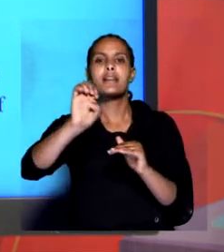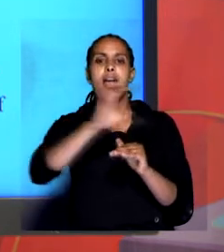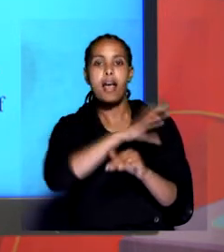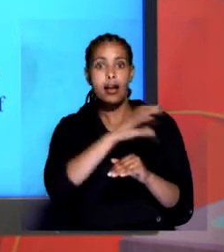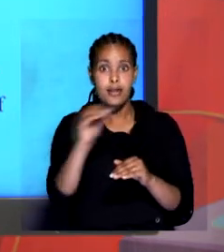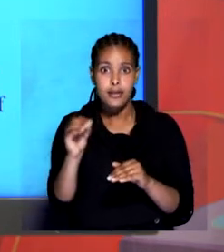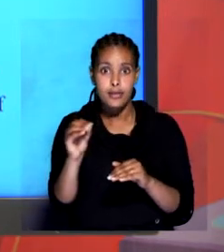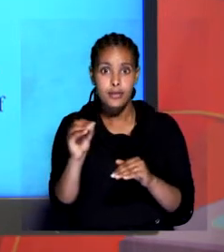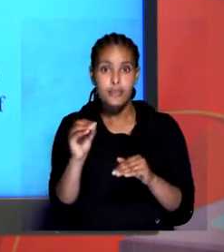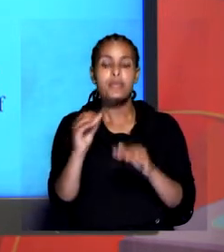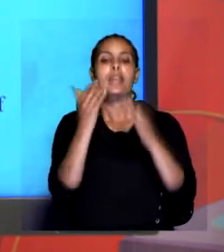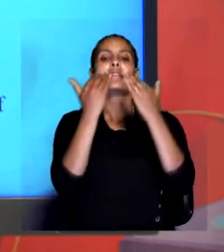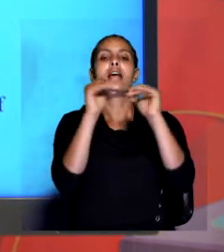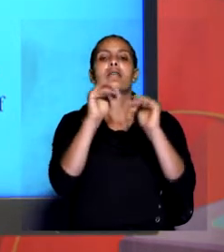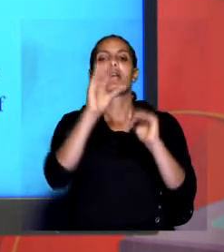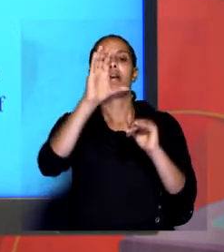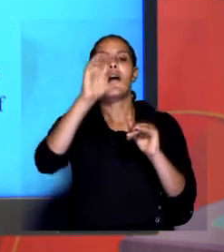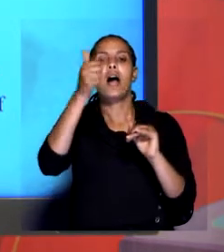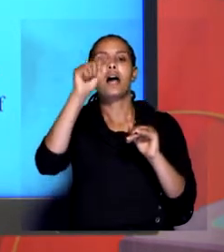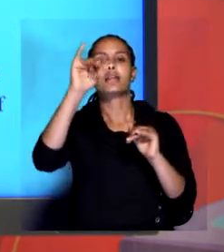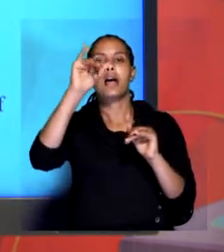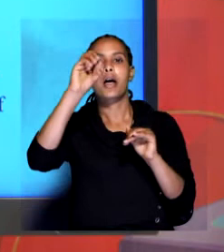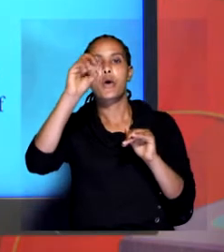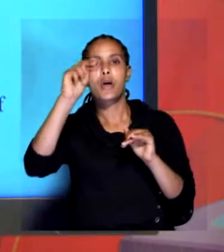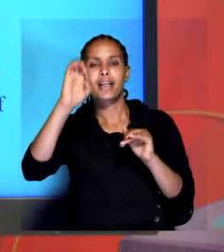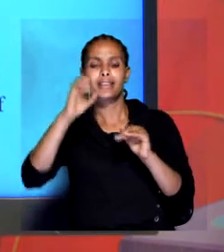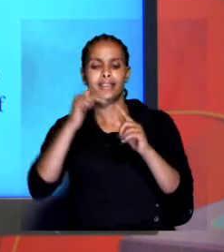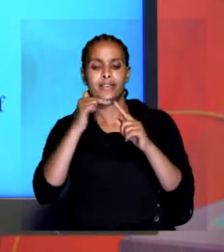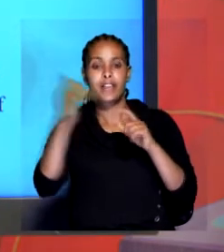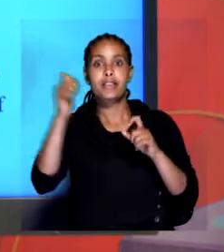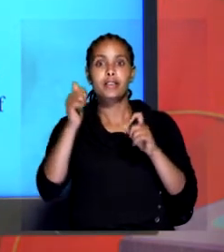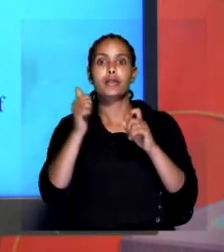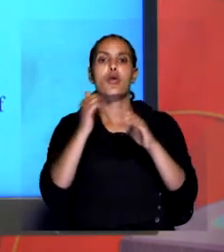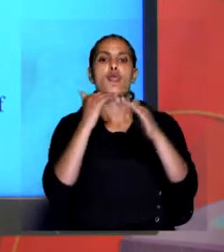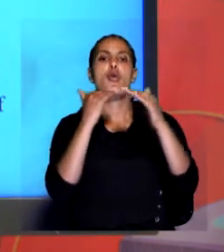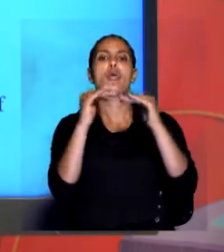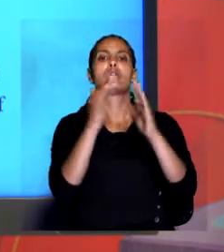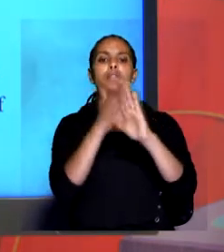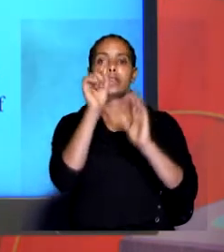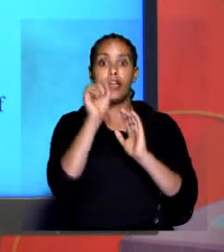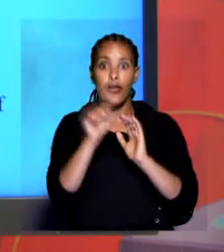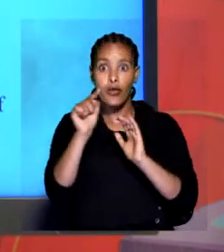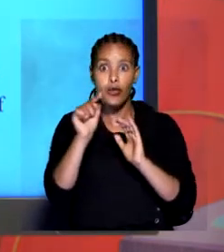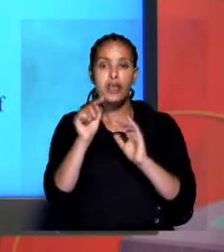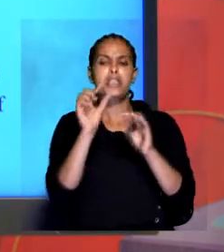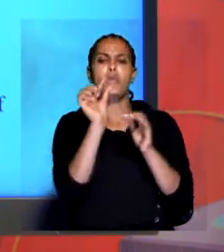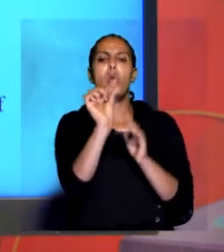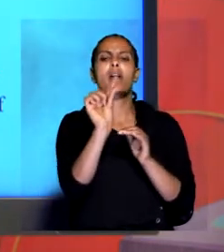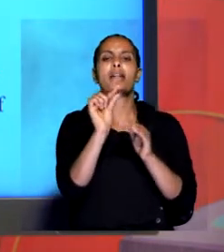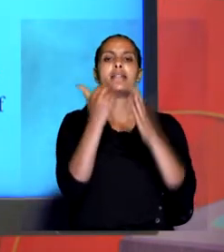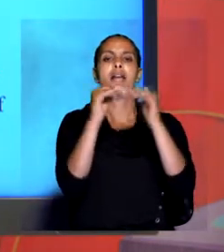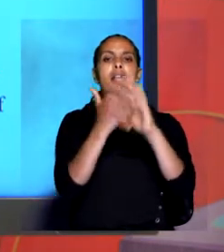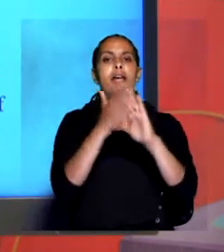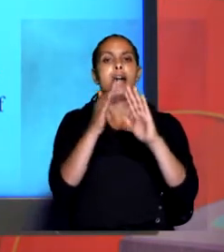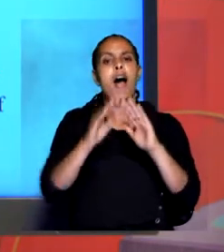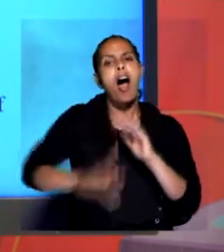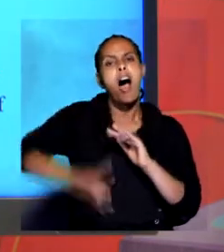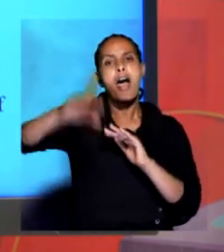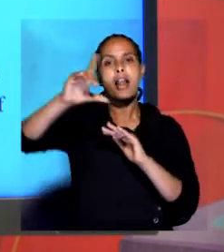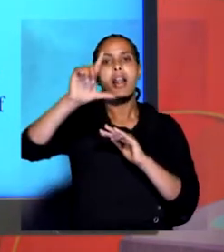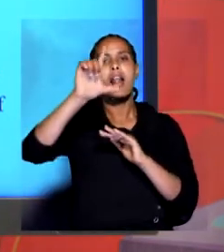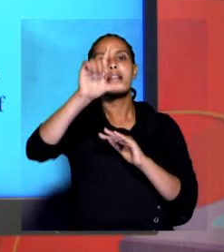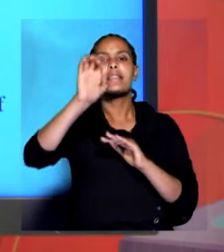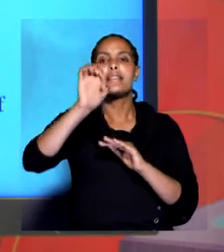and size of the cation are inversely proportional. Therefore, the smaller the size, the higher the